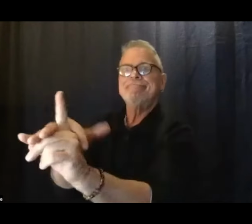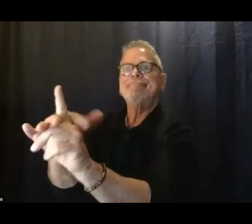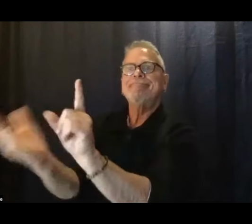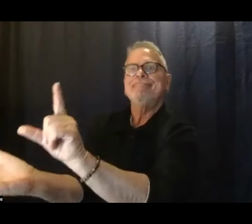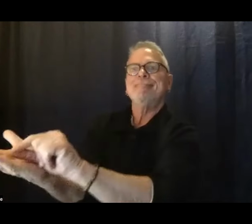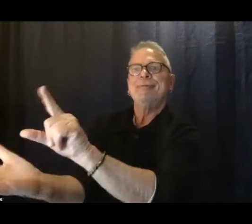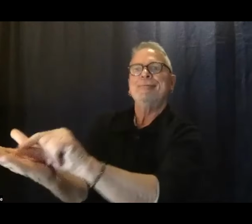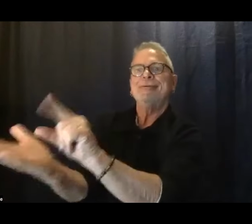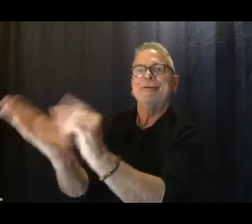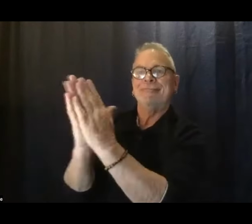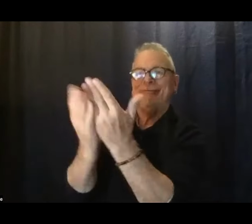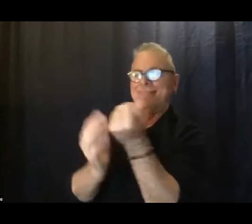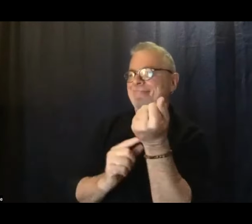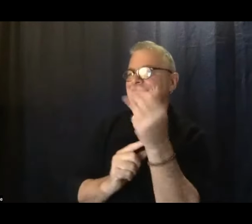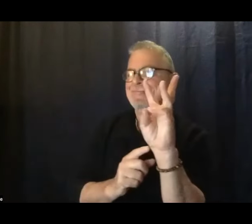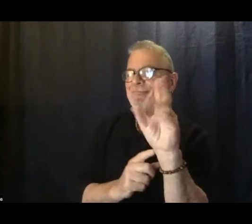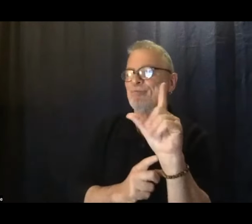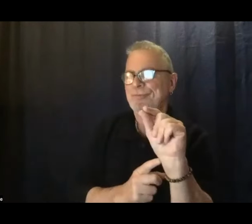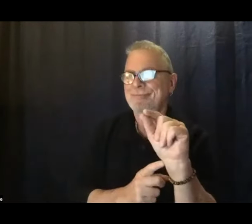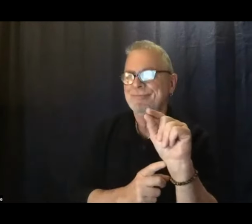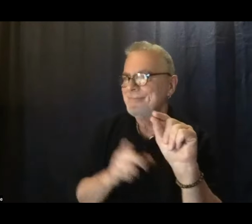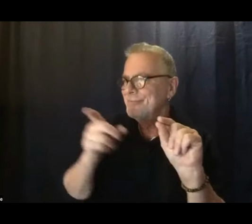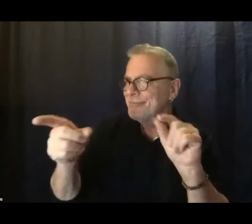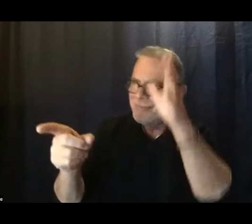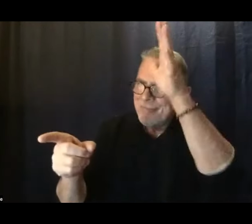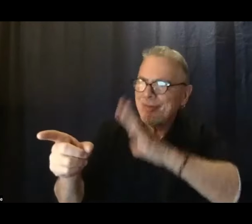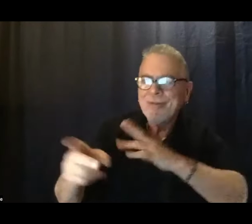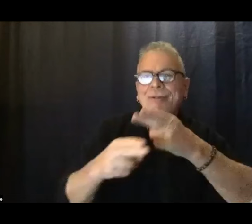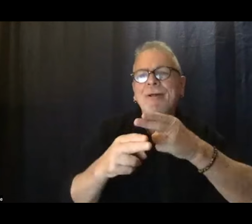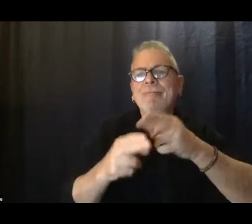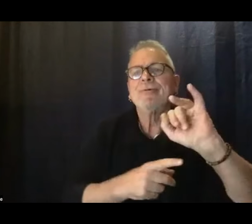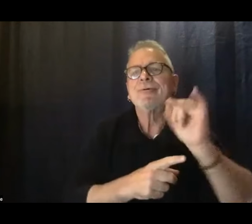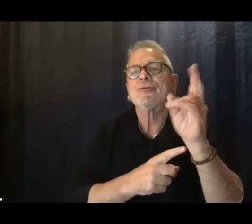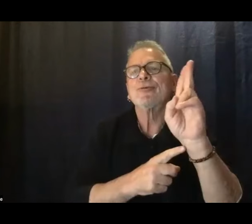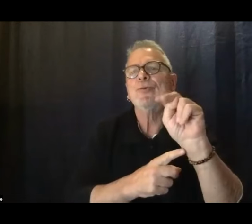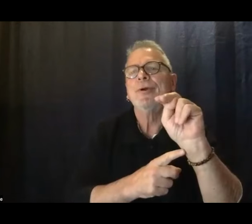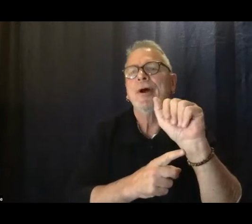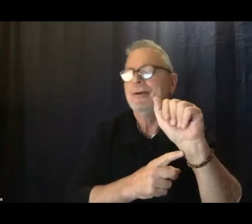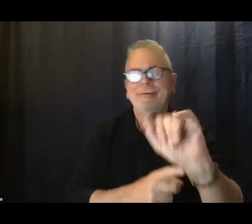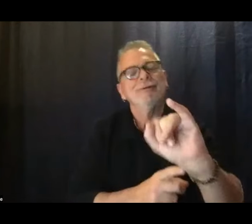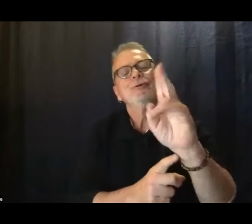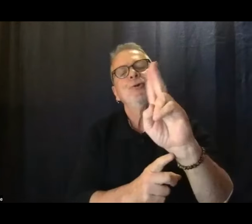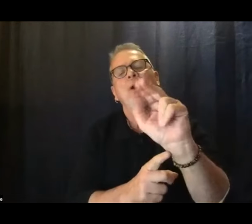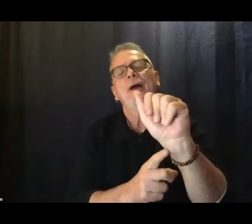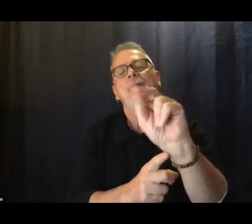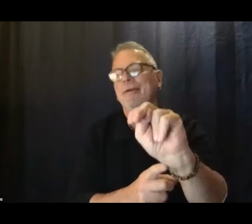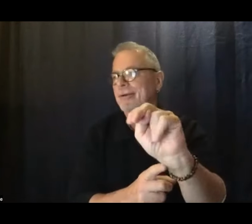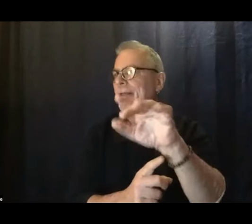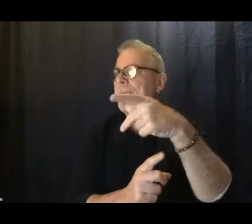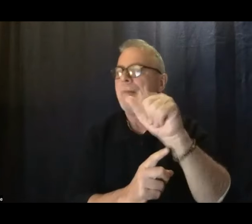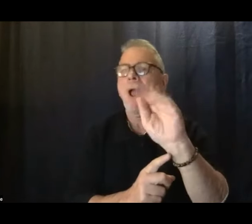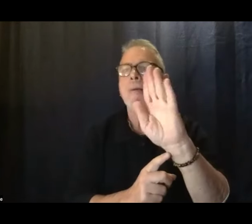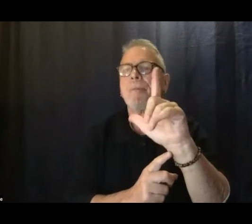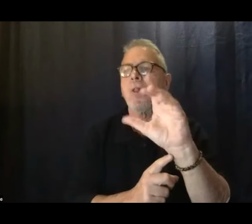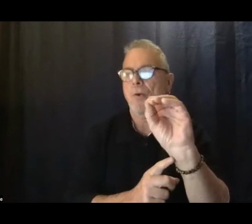of fingerspelling until this publication in 1620. The gentleman's name was Juan